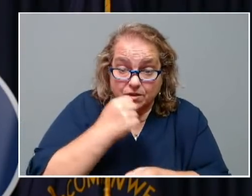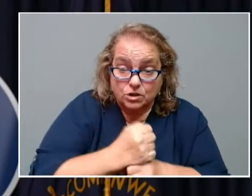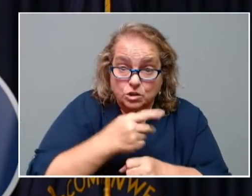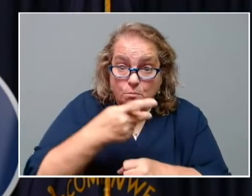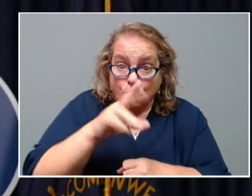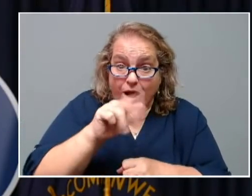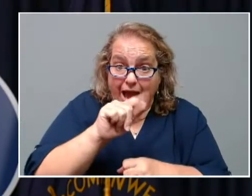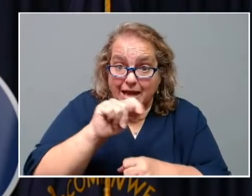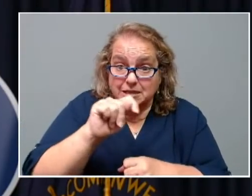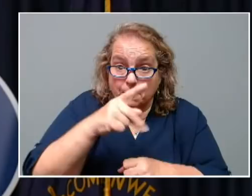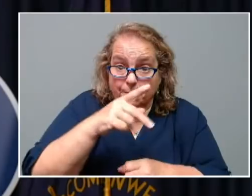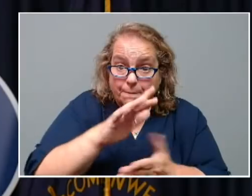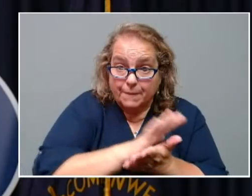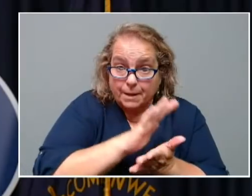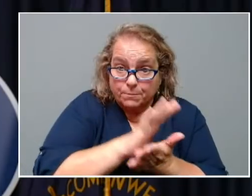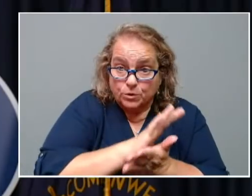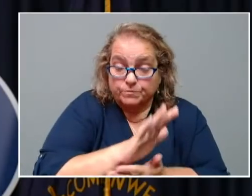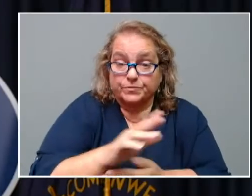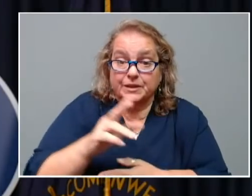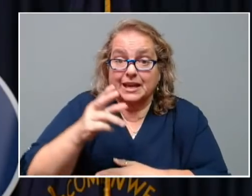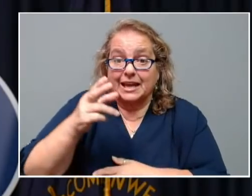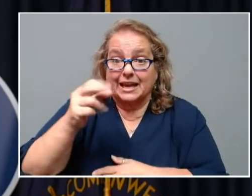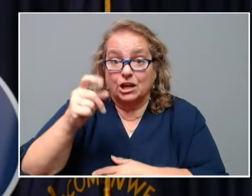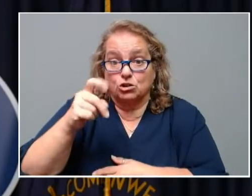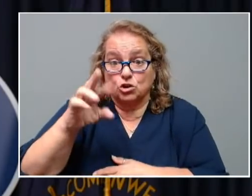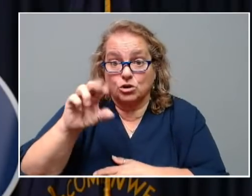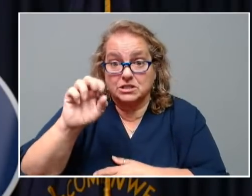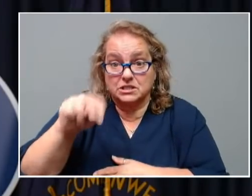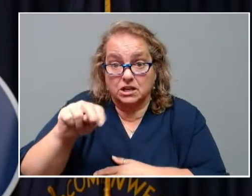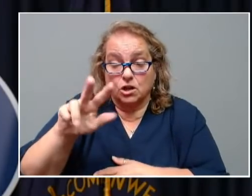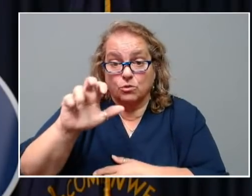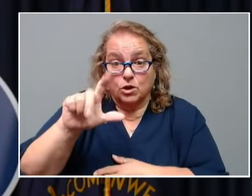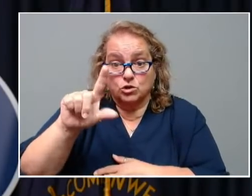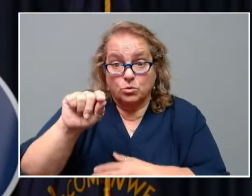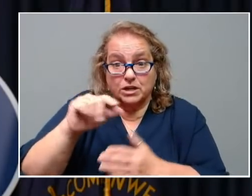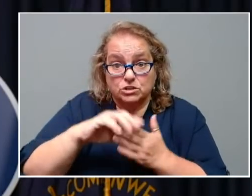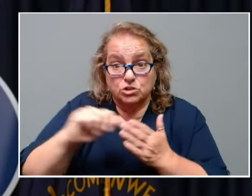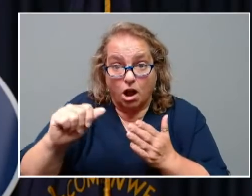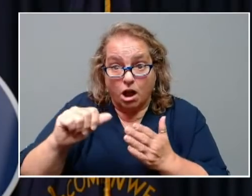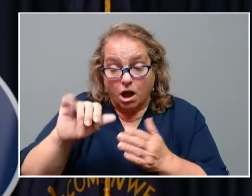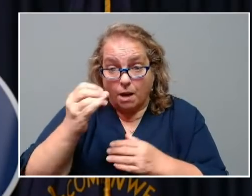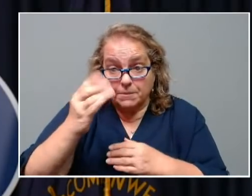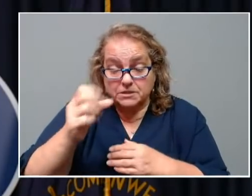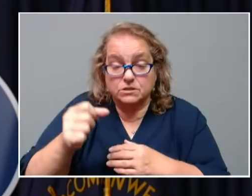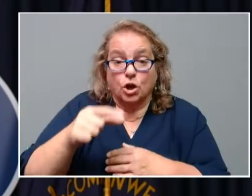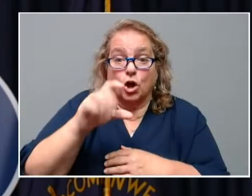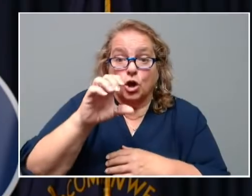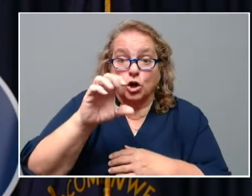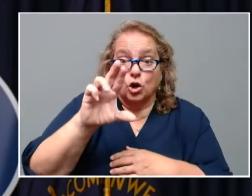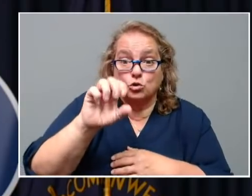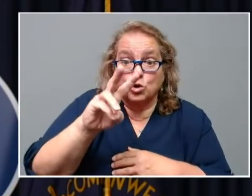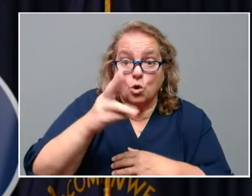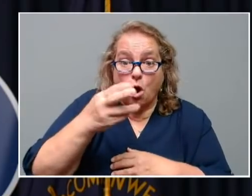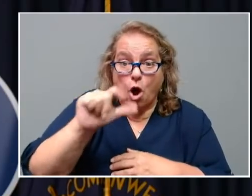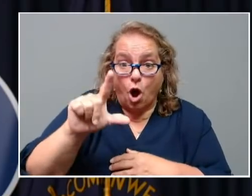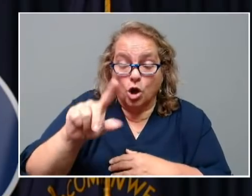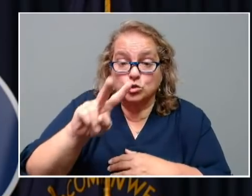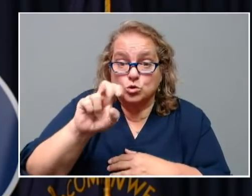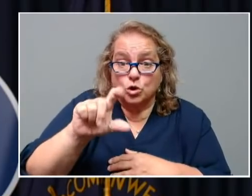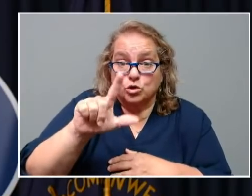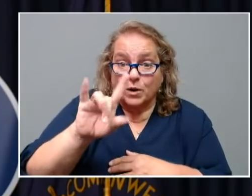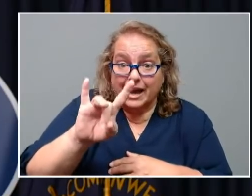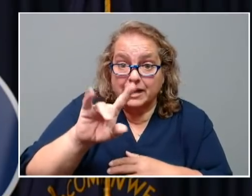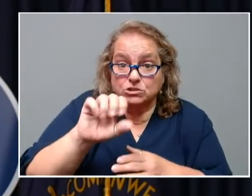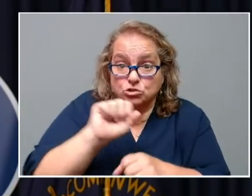Henderson, 320 jobs, $400 million investment. Fruhoff, 288 jobs in Bowling Green. Kruger, 150